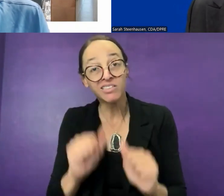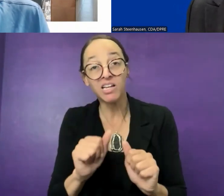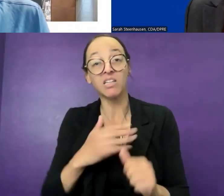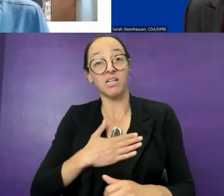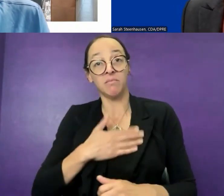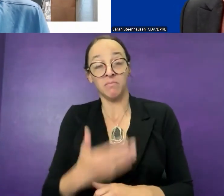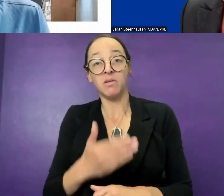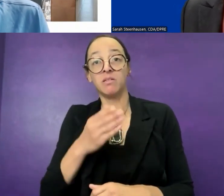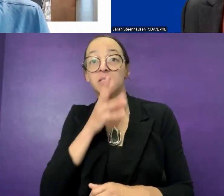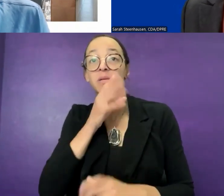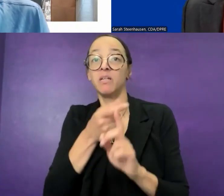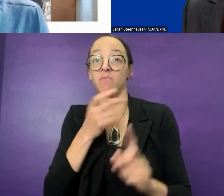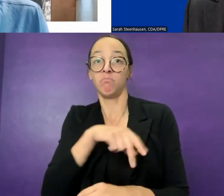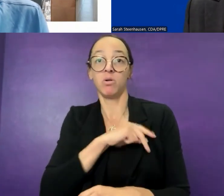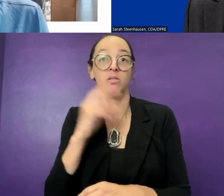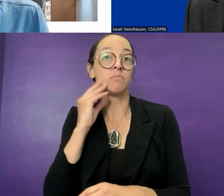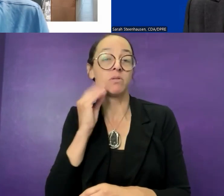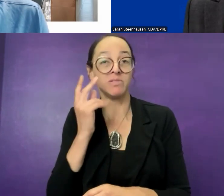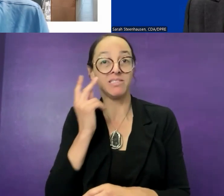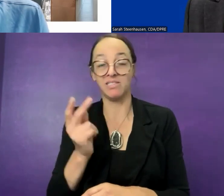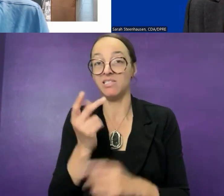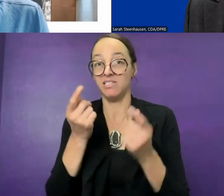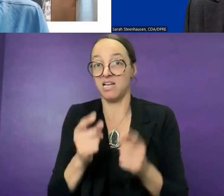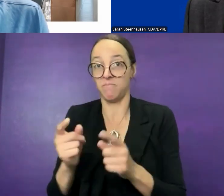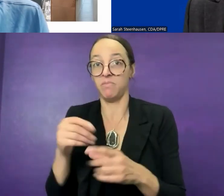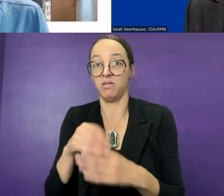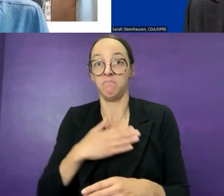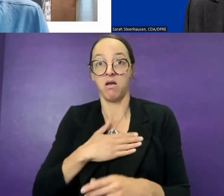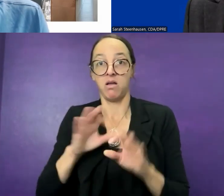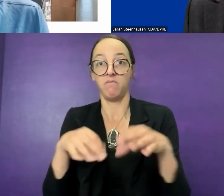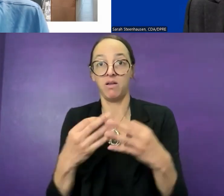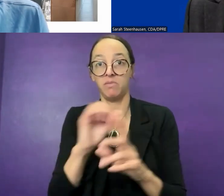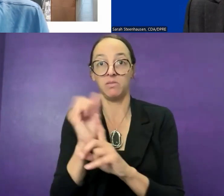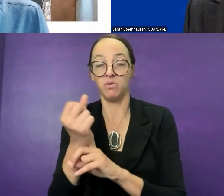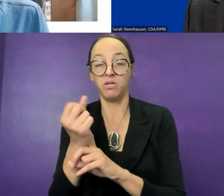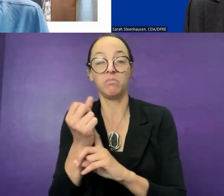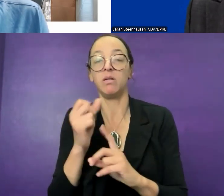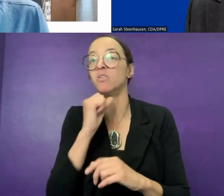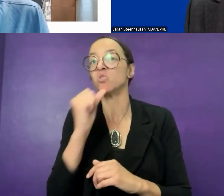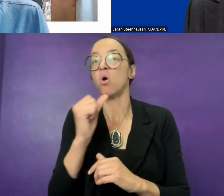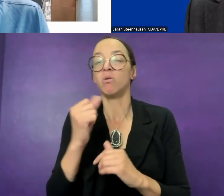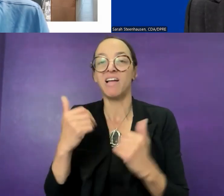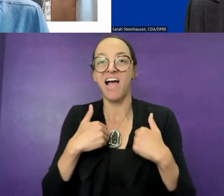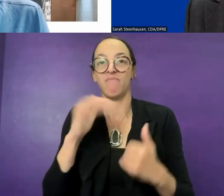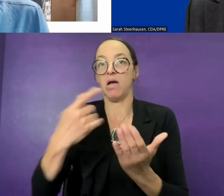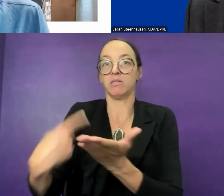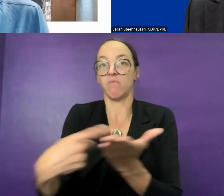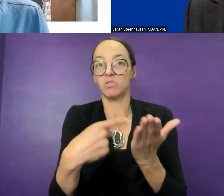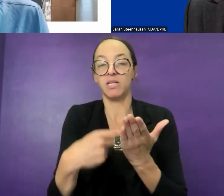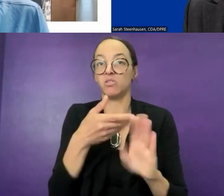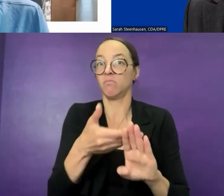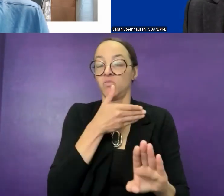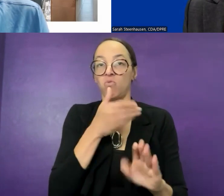this happen in my own family's situation where you don't have these conversations and then you're all of a sudden facing the emergency where people